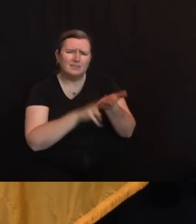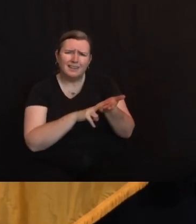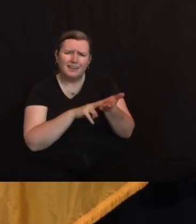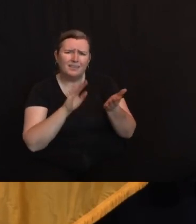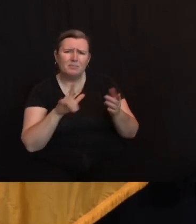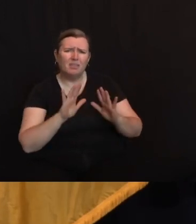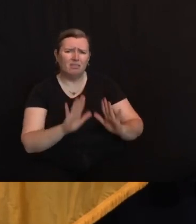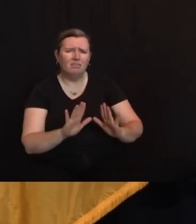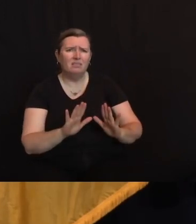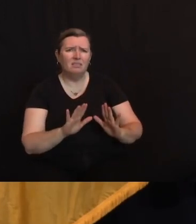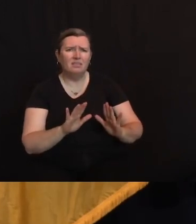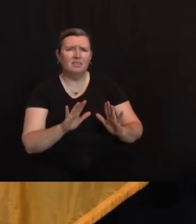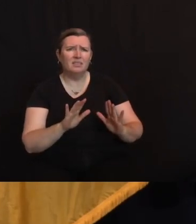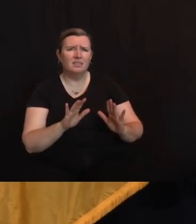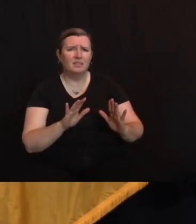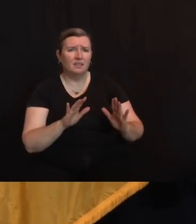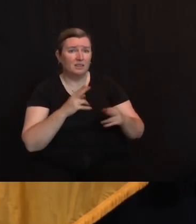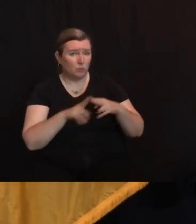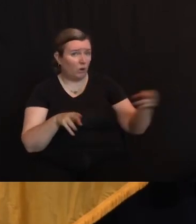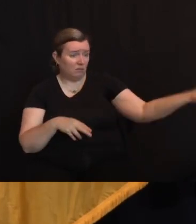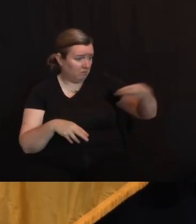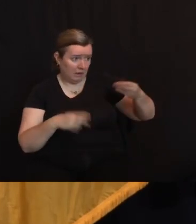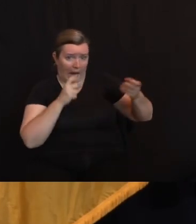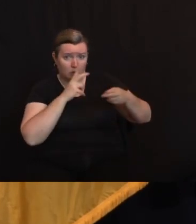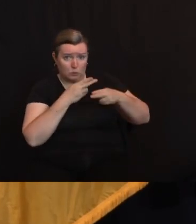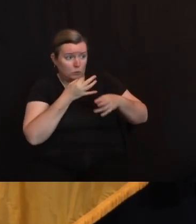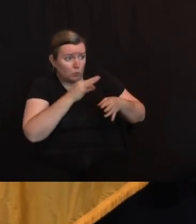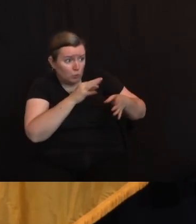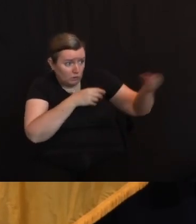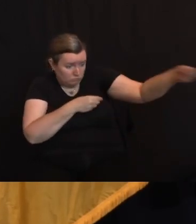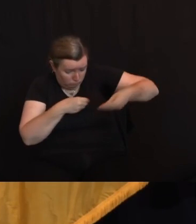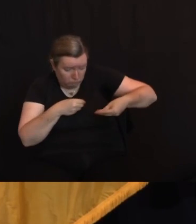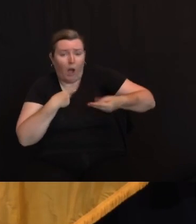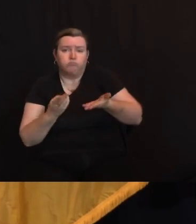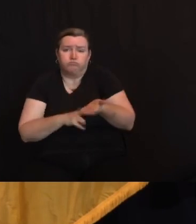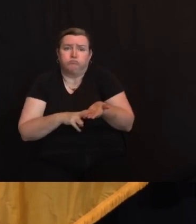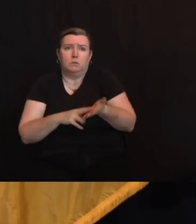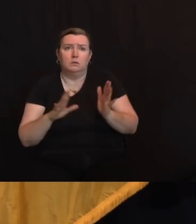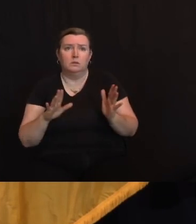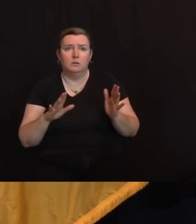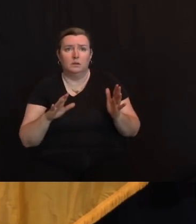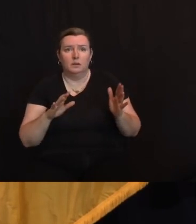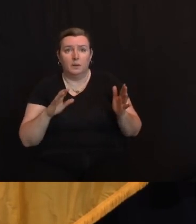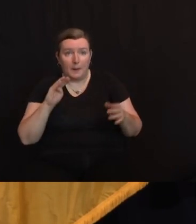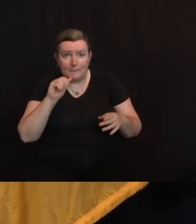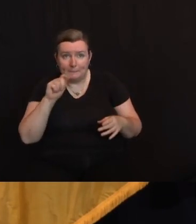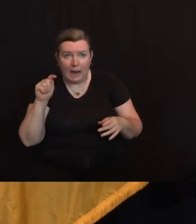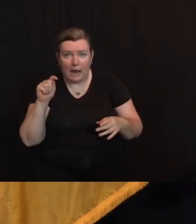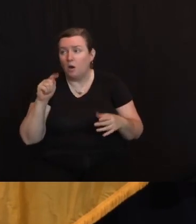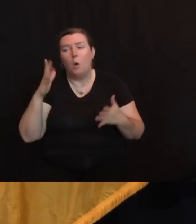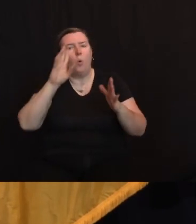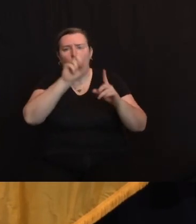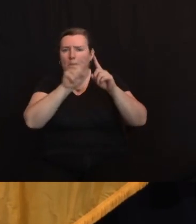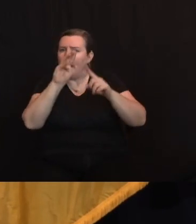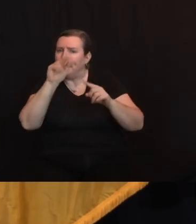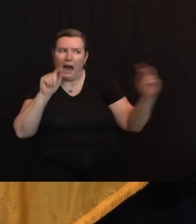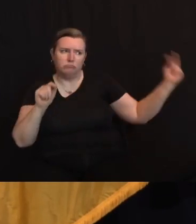pretty much as soon as it gets here. Unless Matt Placken disagrees, he's standing behind you, he'll agree with me. No comment on the